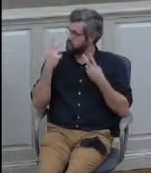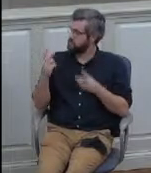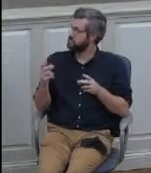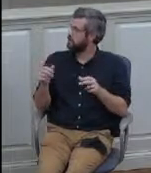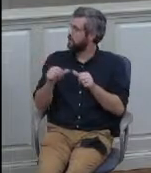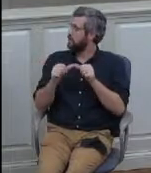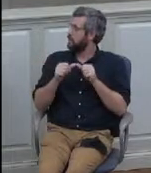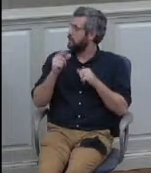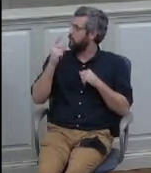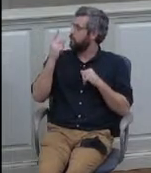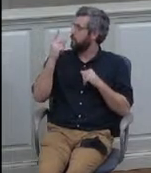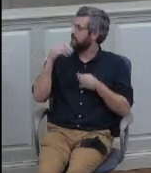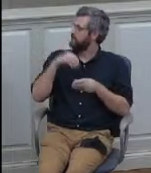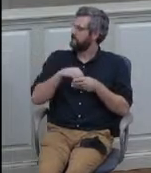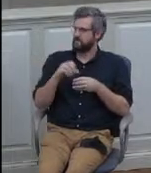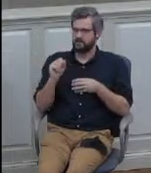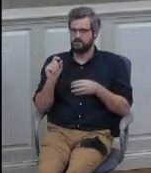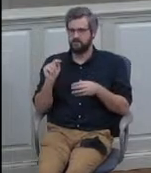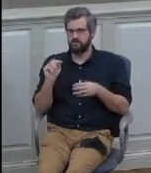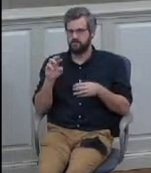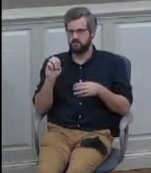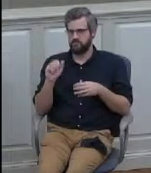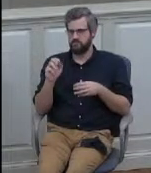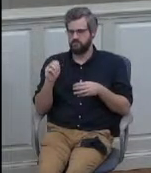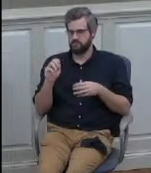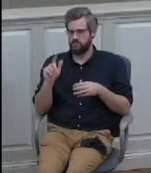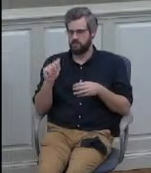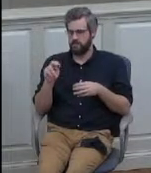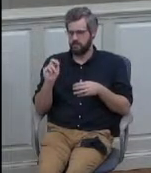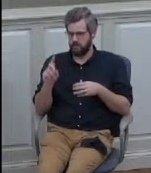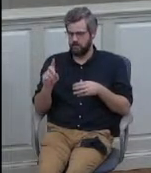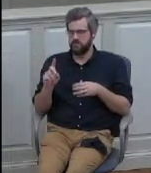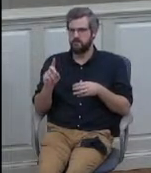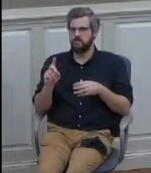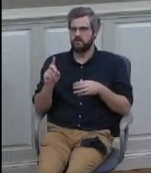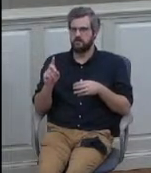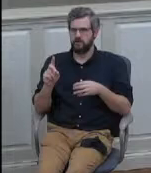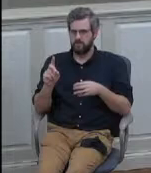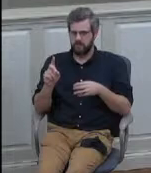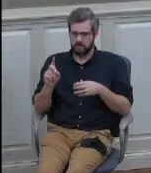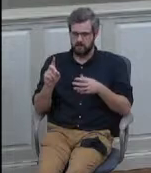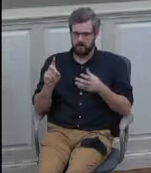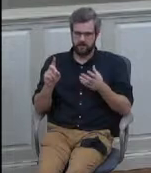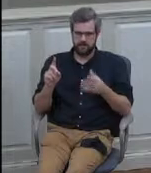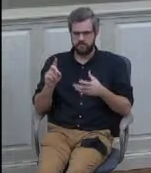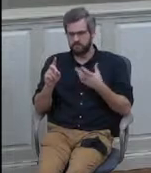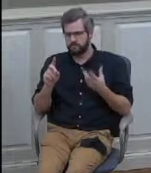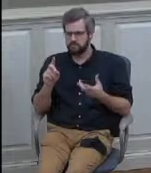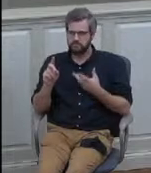1 in Streamland, which is kind of